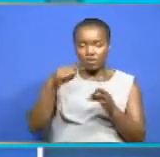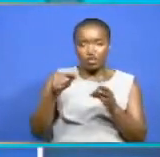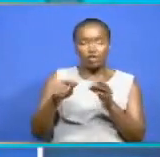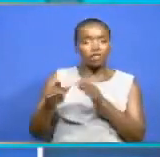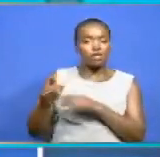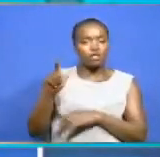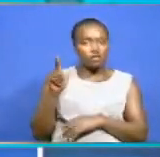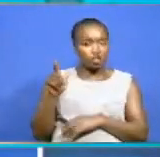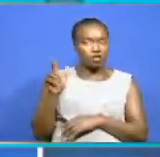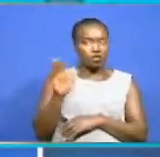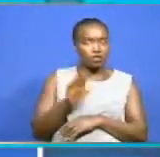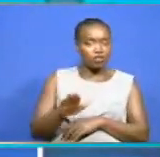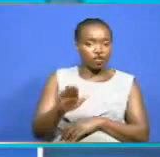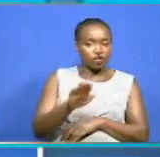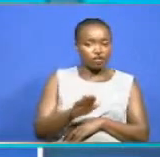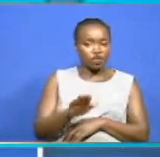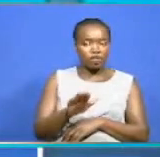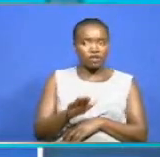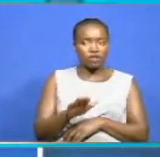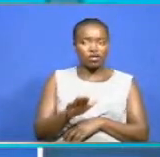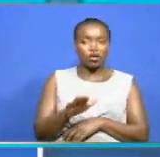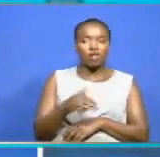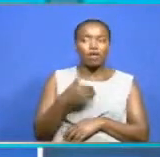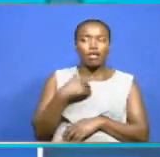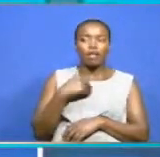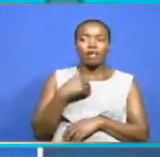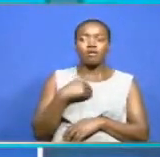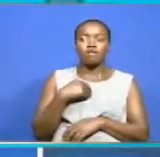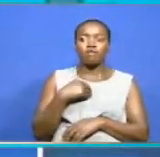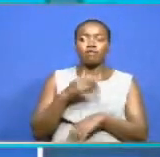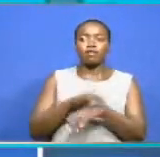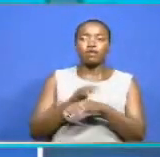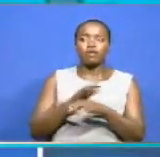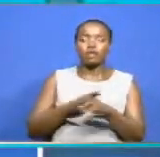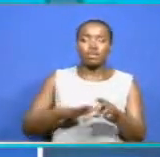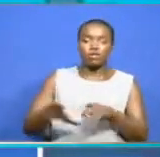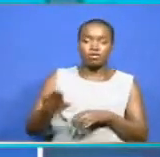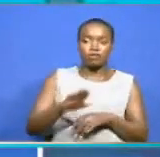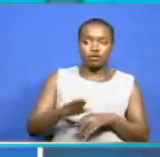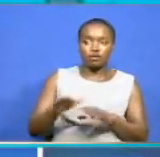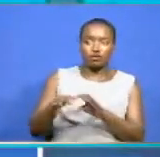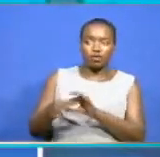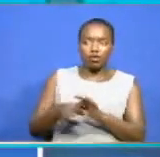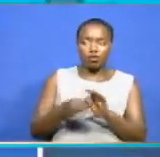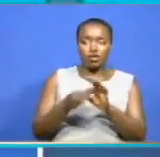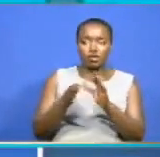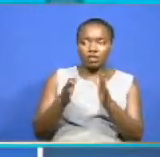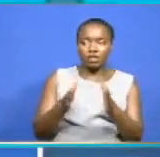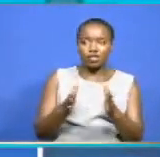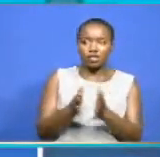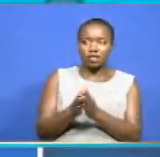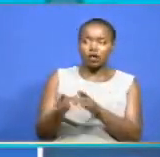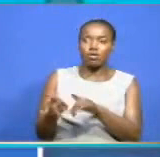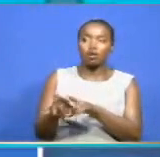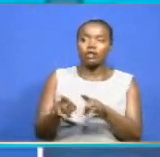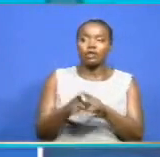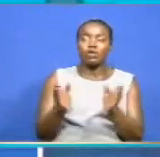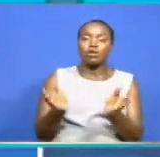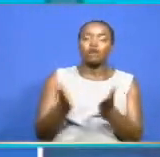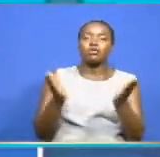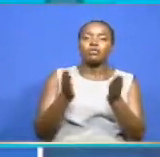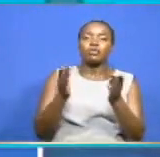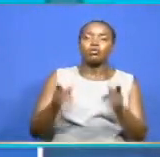legislative environment to create an enabling environment for our cooperators and also to improve